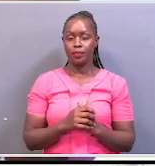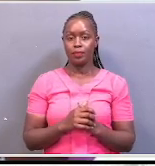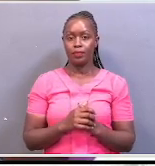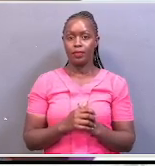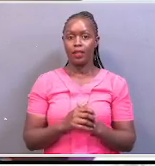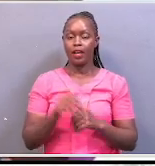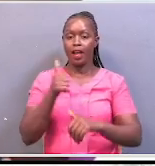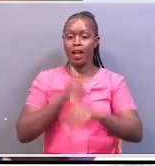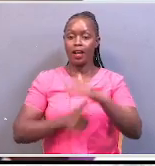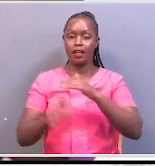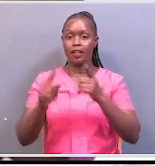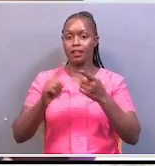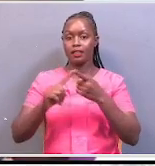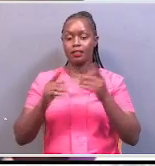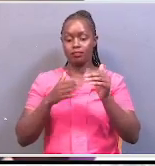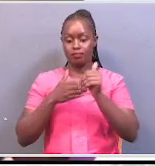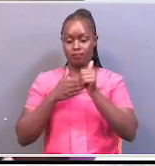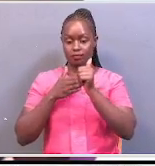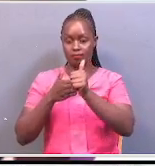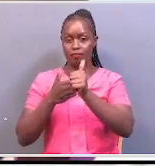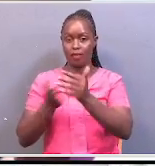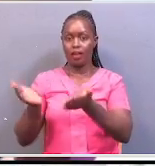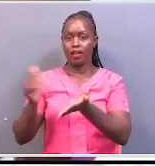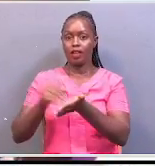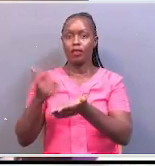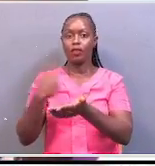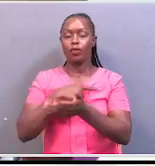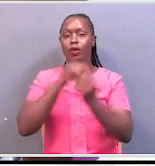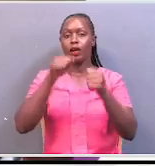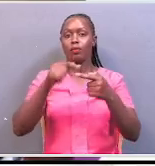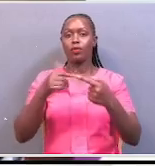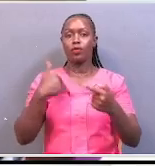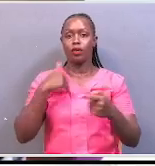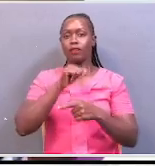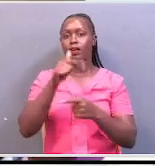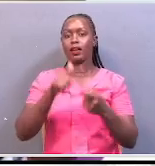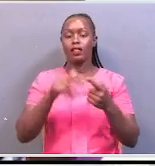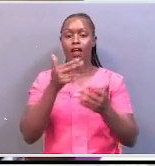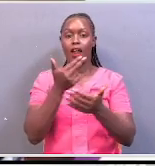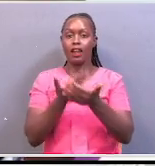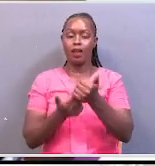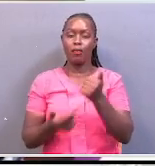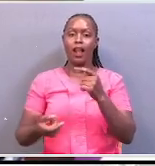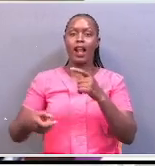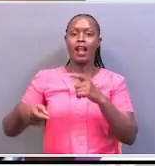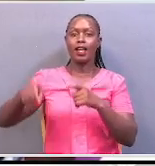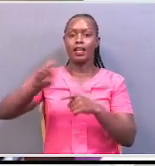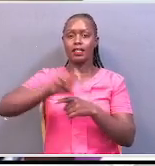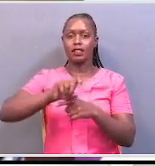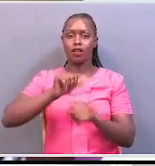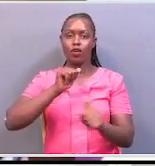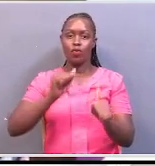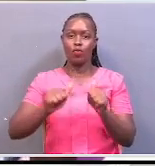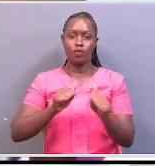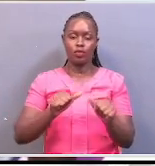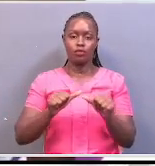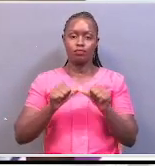under his guidance again, we managed to have another double intake that